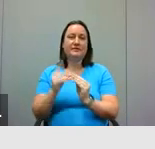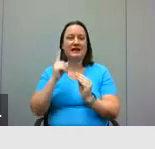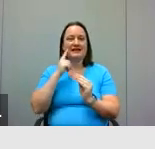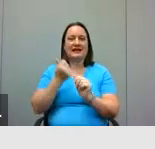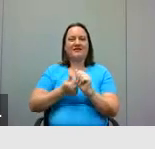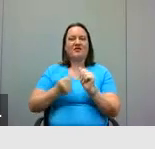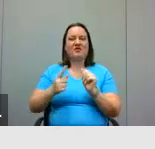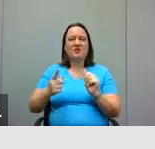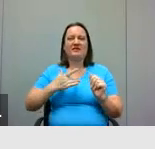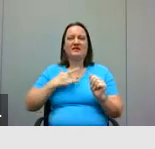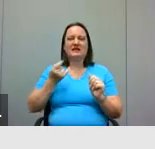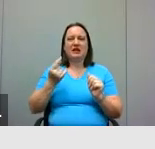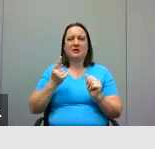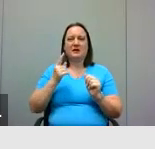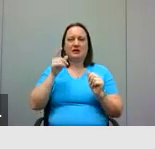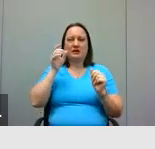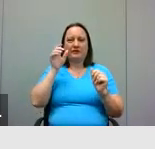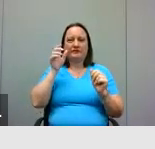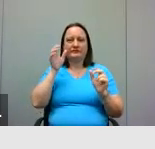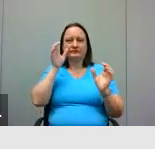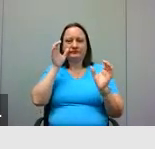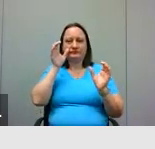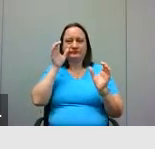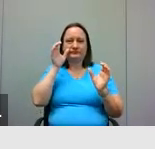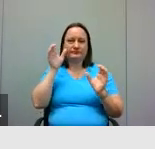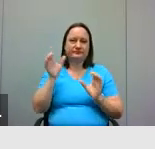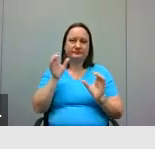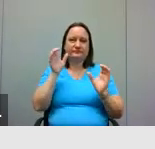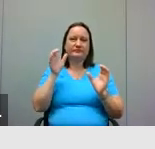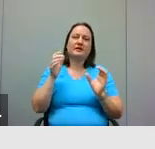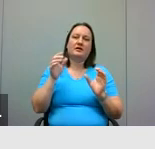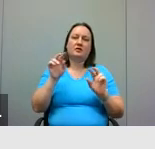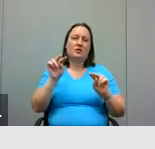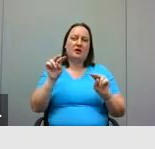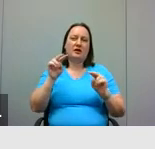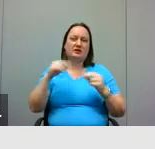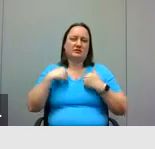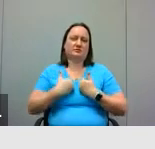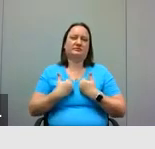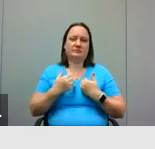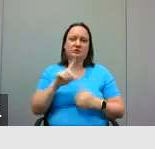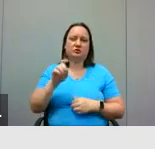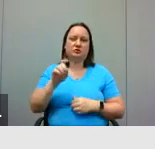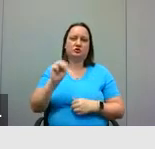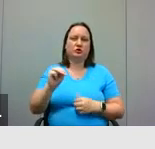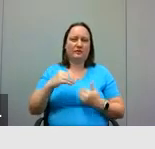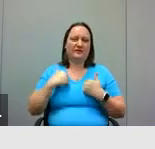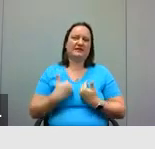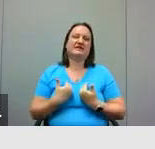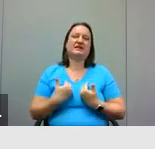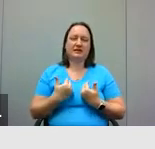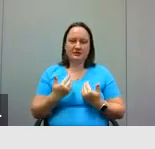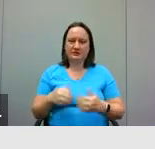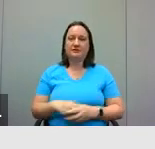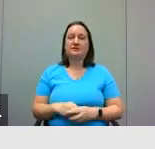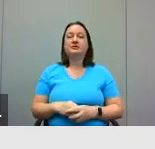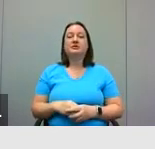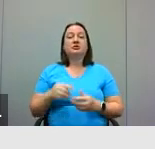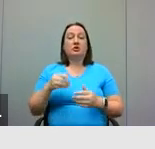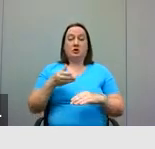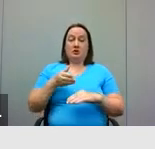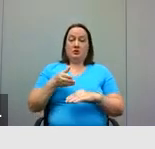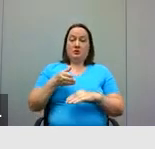Zoom fatigue as the meeting crawls on. So just trying to be conscious of that. I want you all to give me lots of feedback